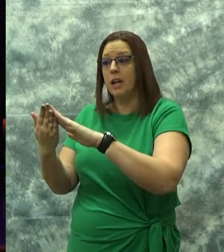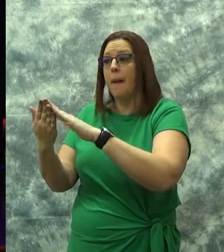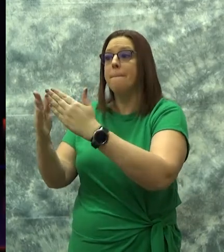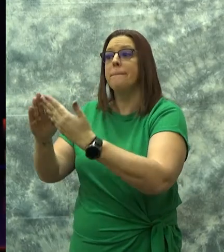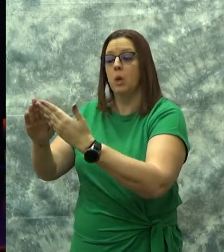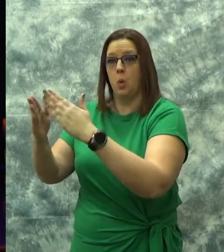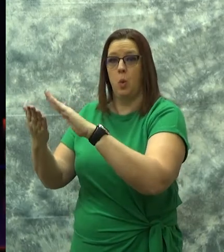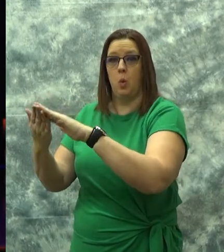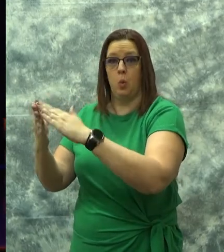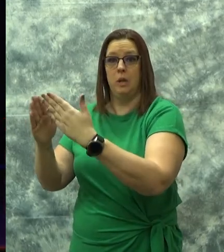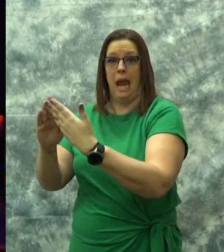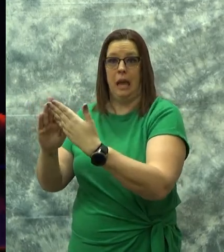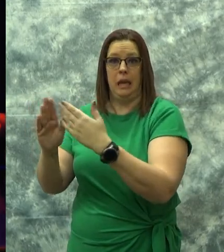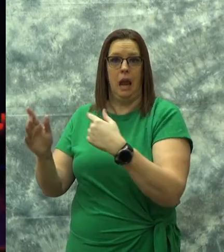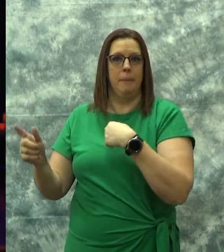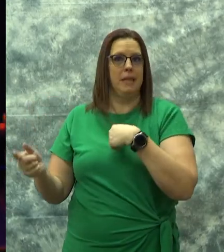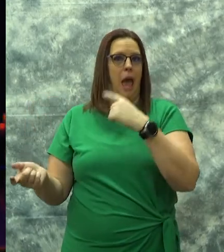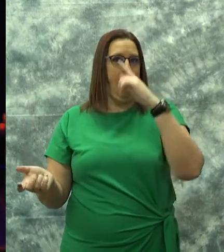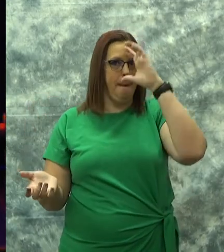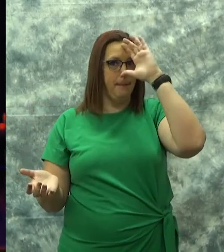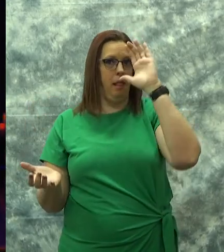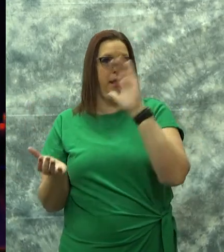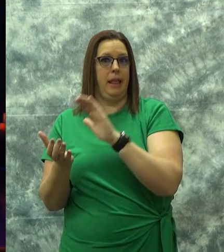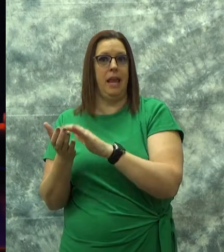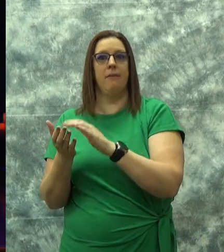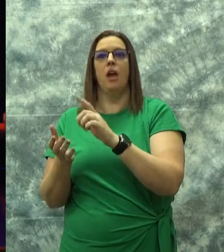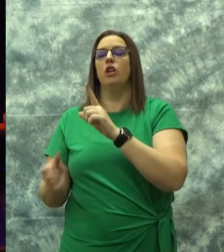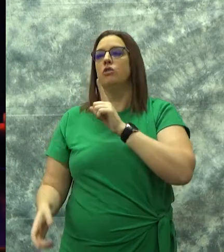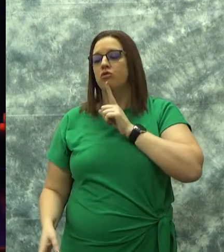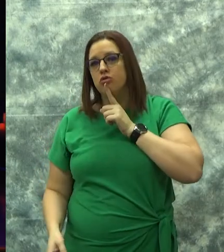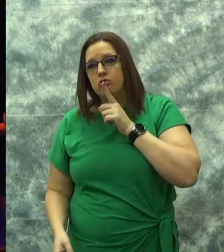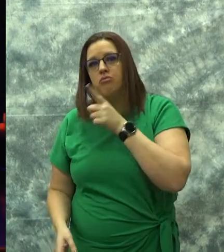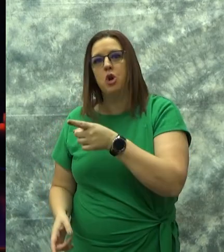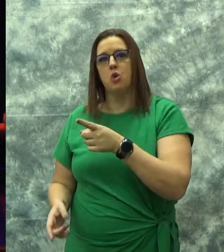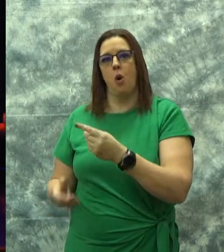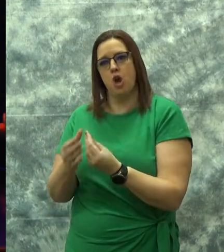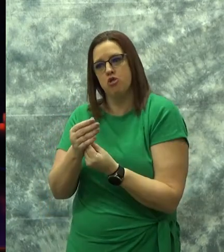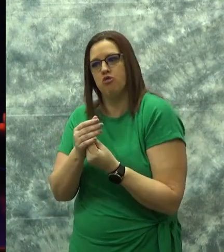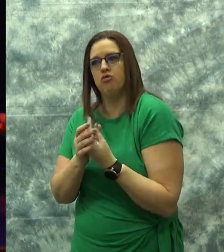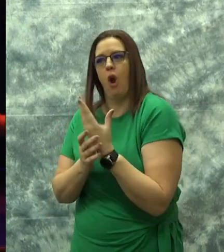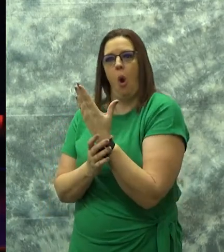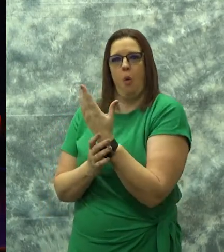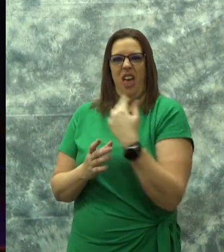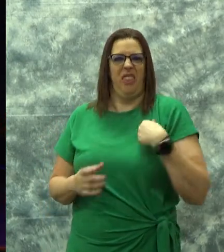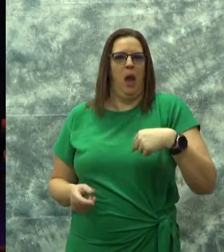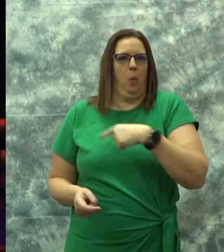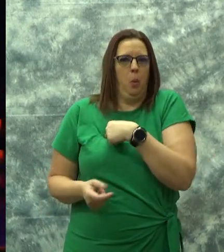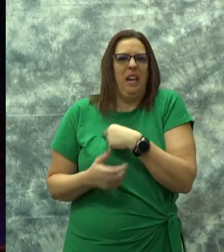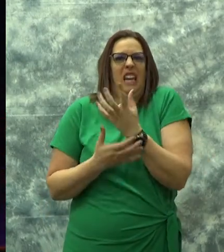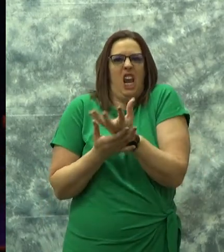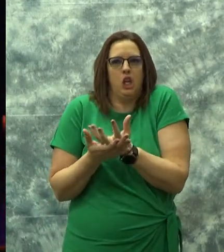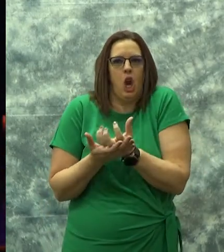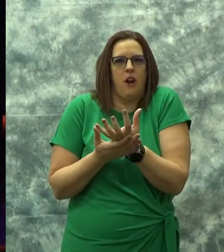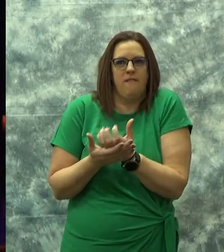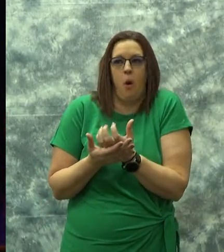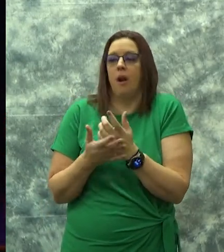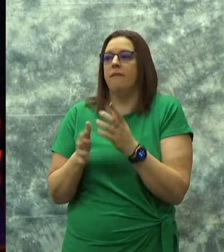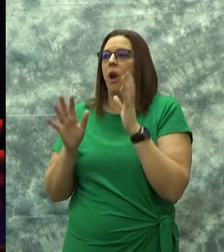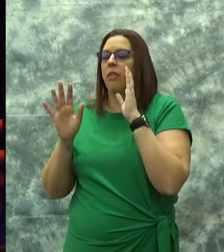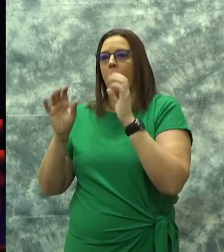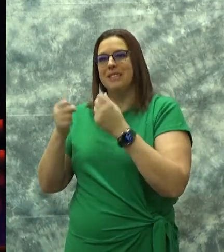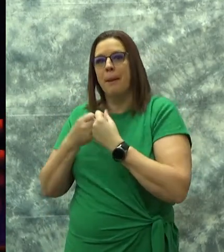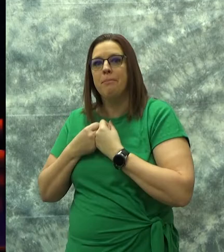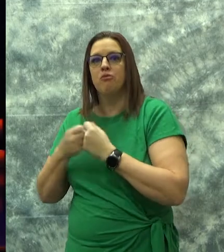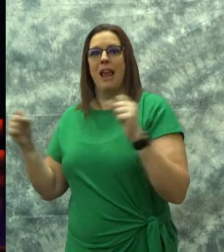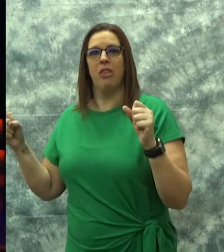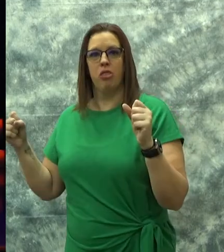other thing. I believe that growth, that true growth that many of us yearn for, the